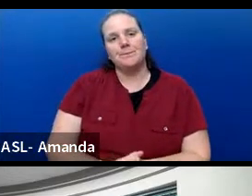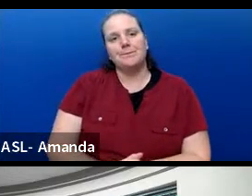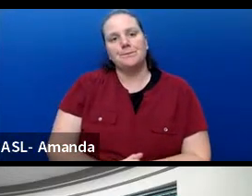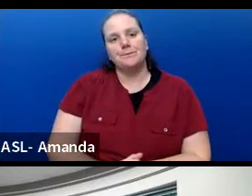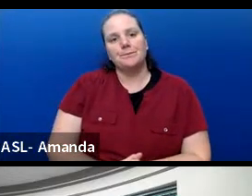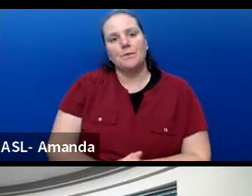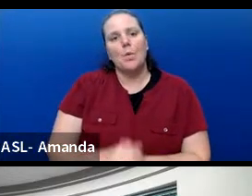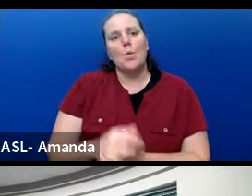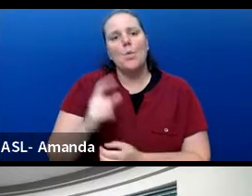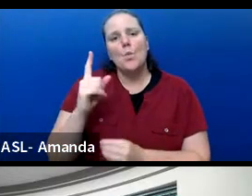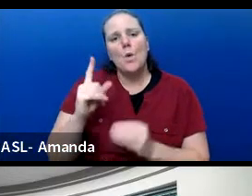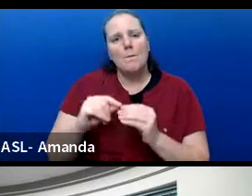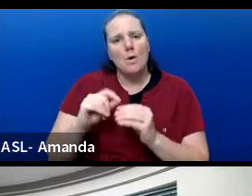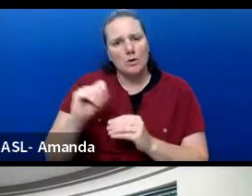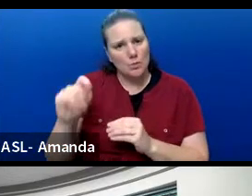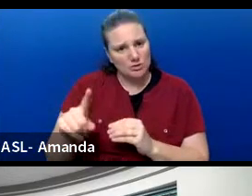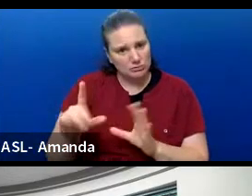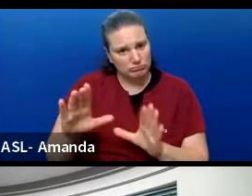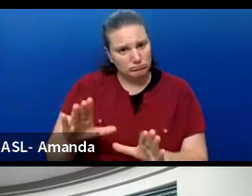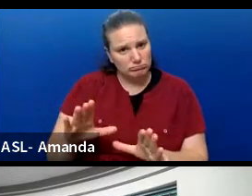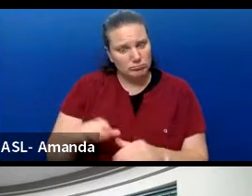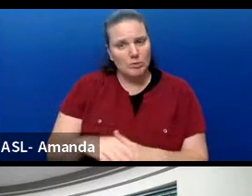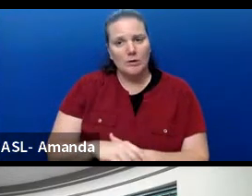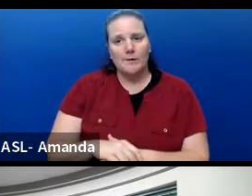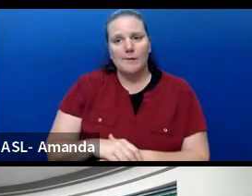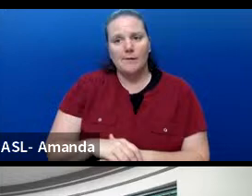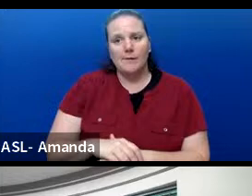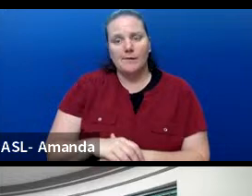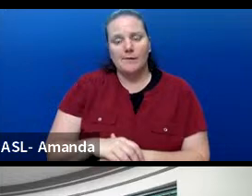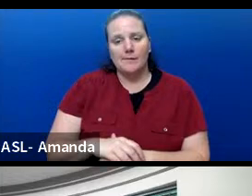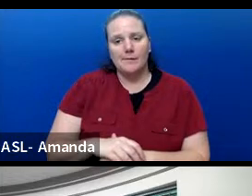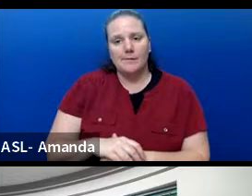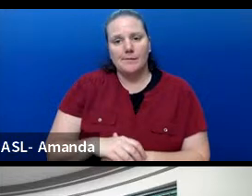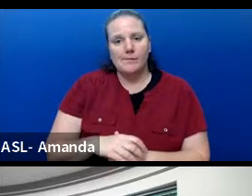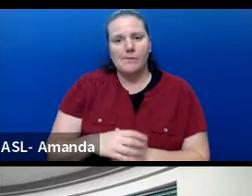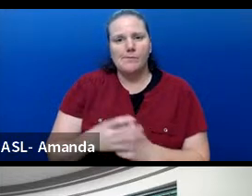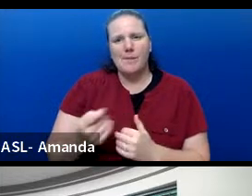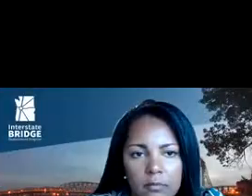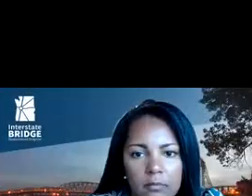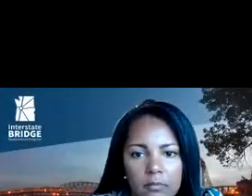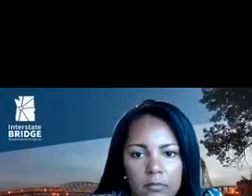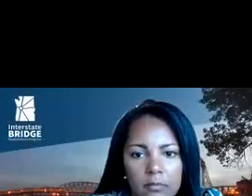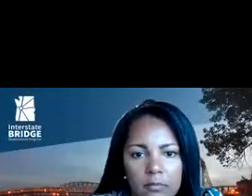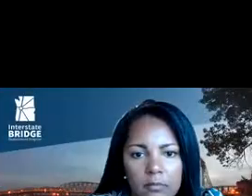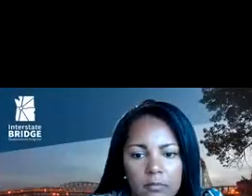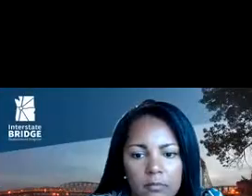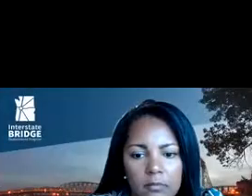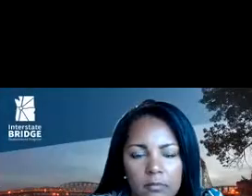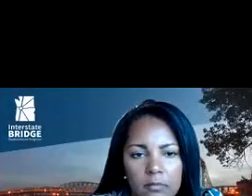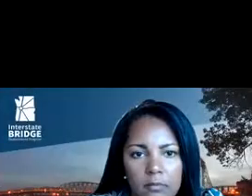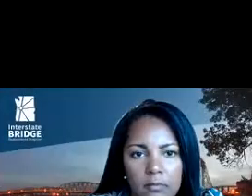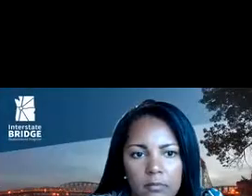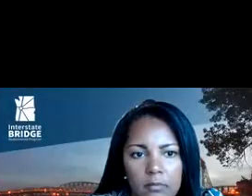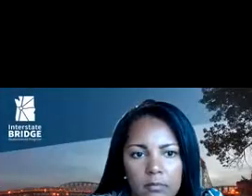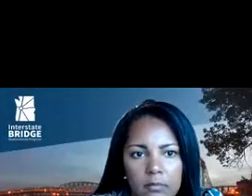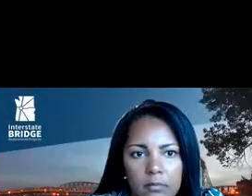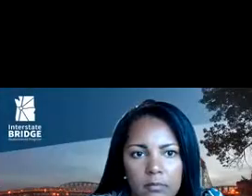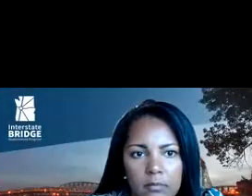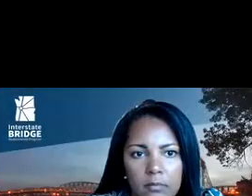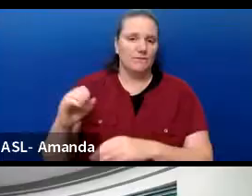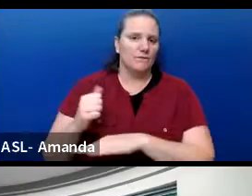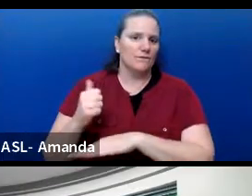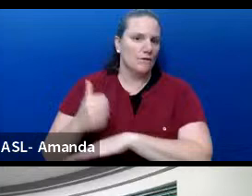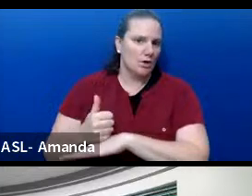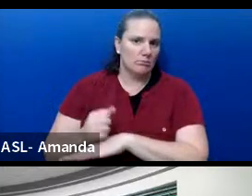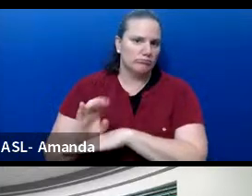could, one more question, which is, and this one might get a little more difficult. DBE firms, of course, extremely